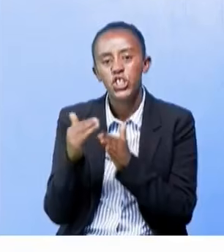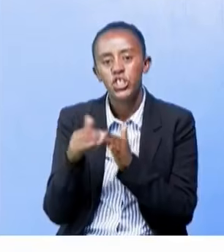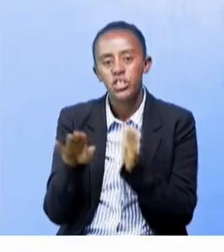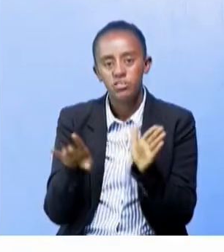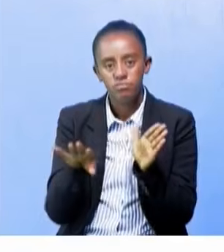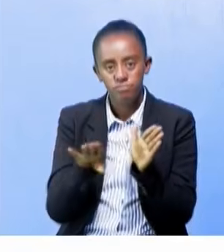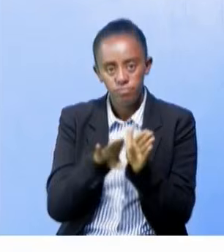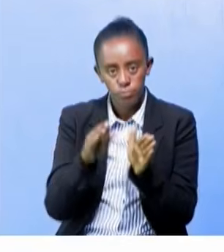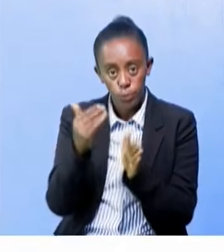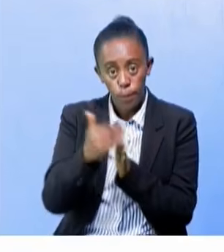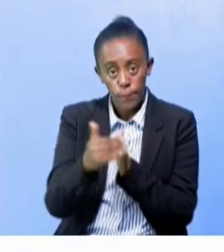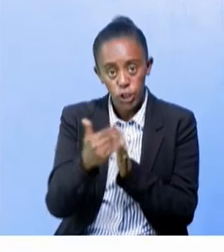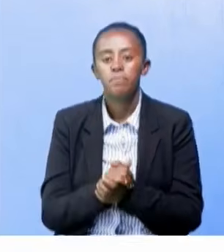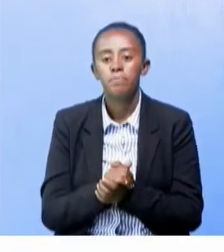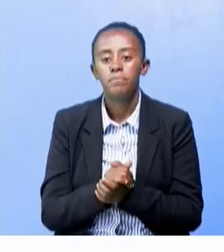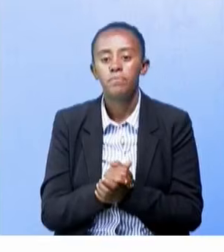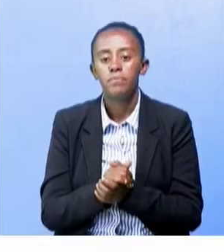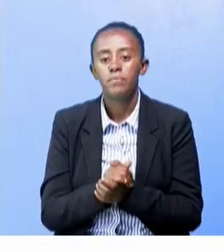The second,